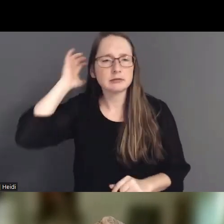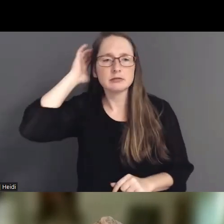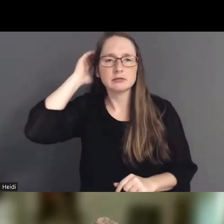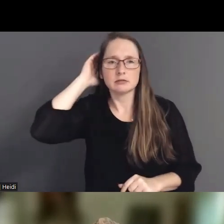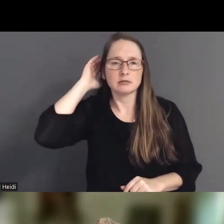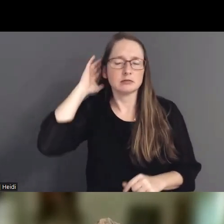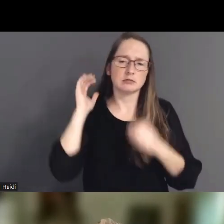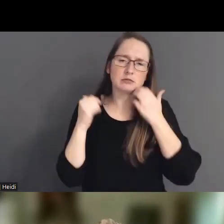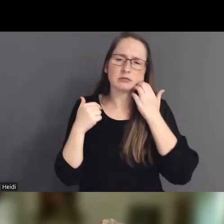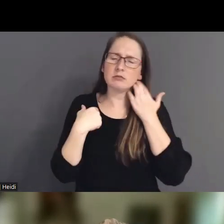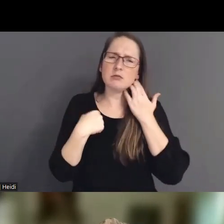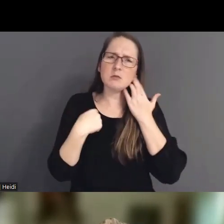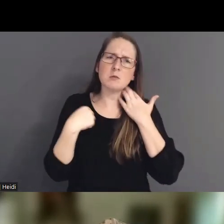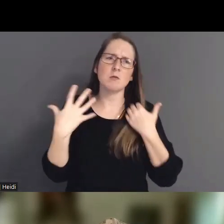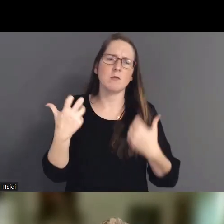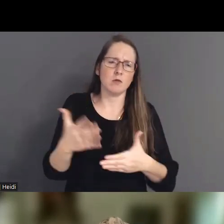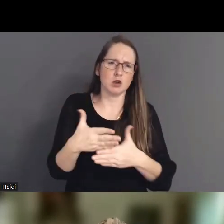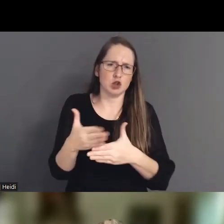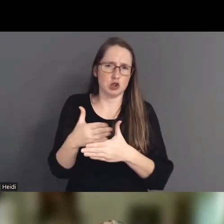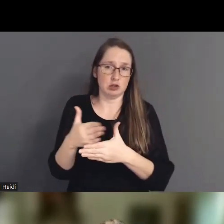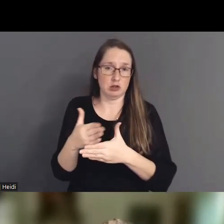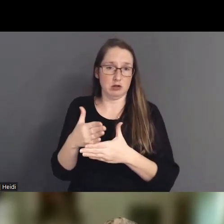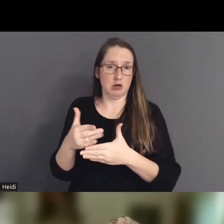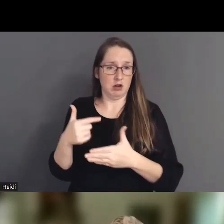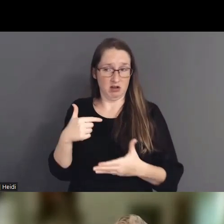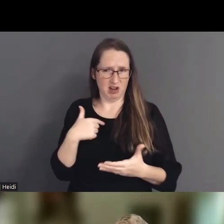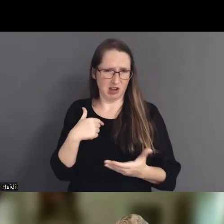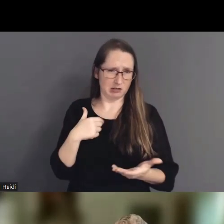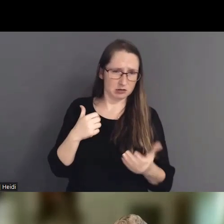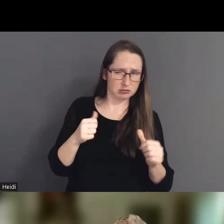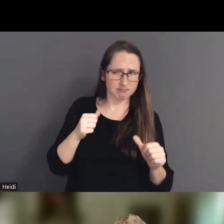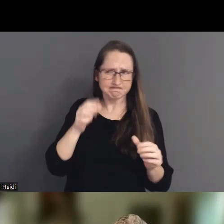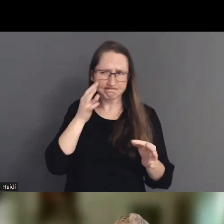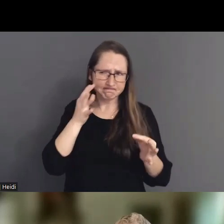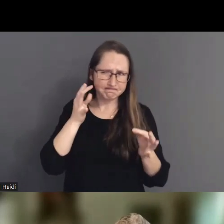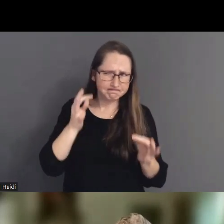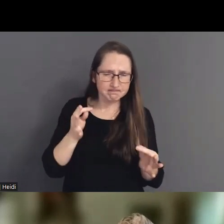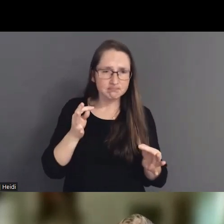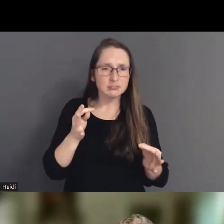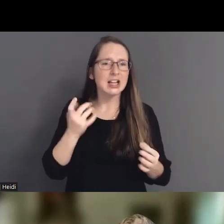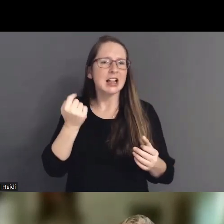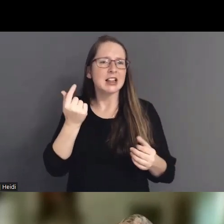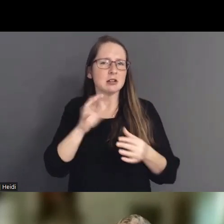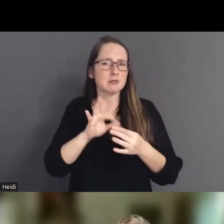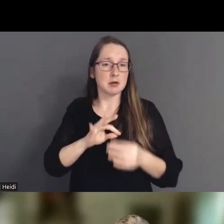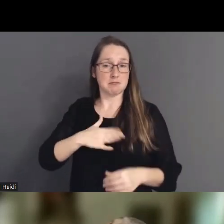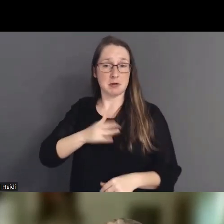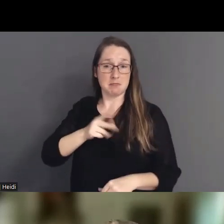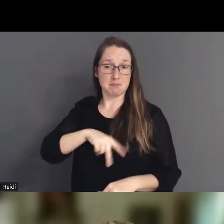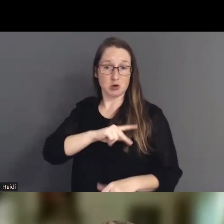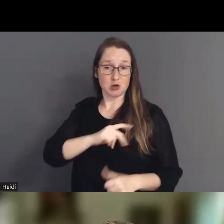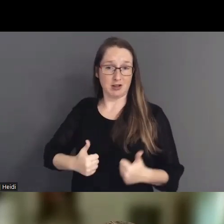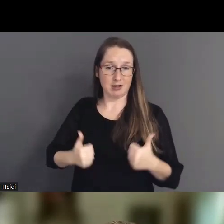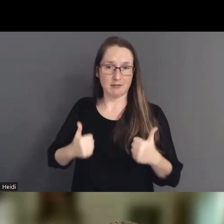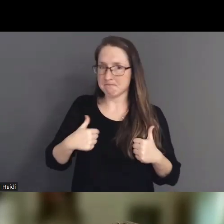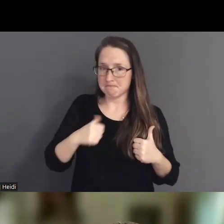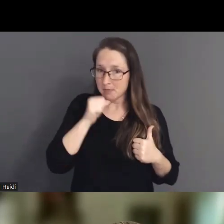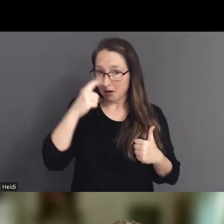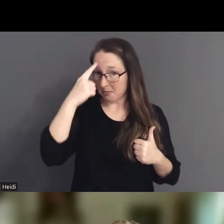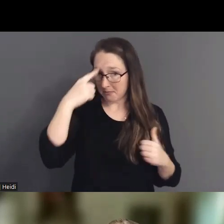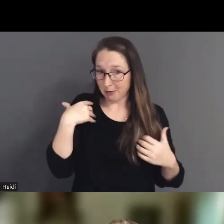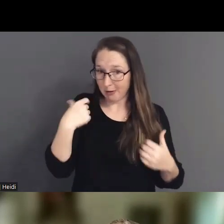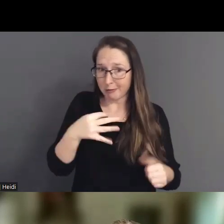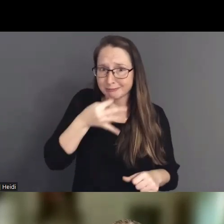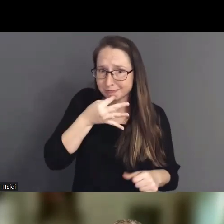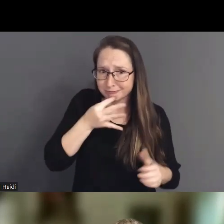What I'd like to share when I was making that decision is a little bit about my personal life. Since I'm not a mental health